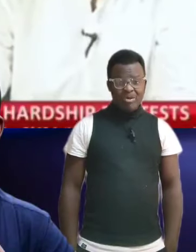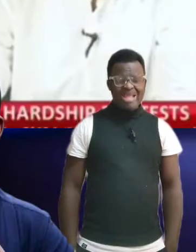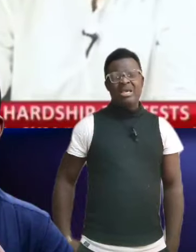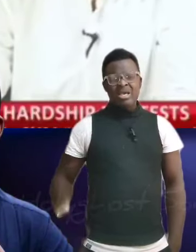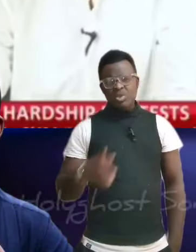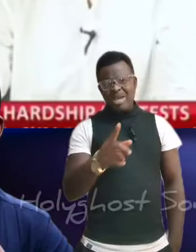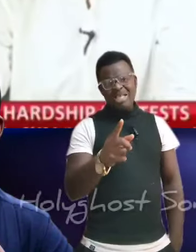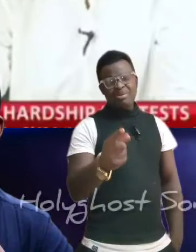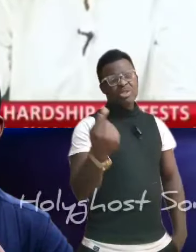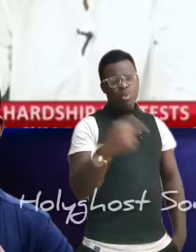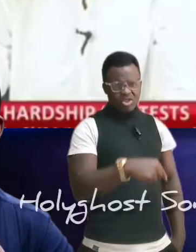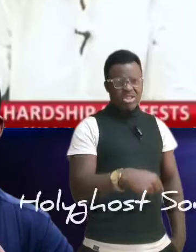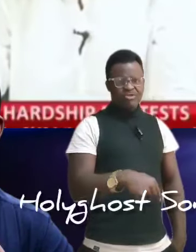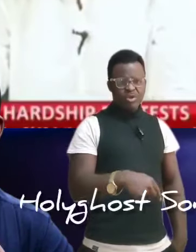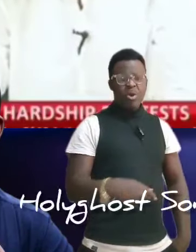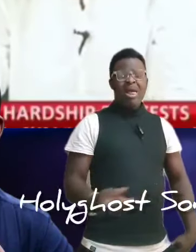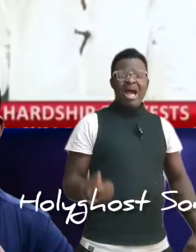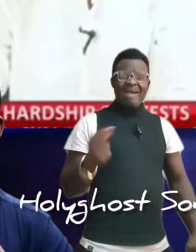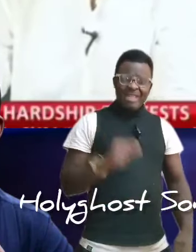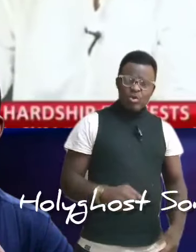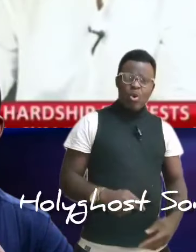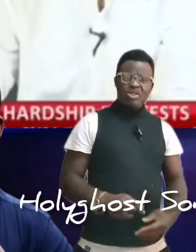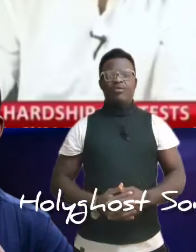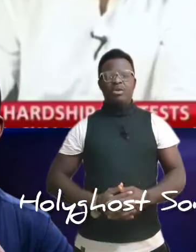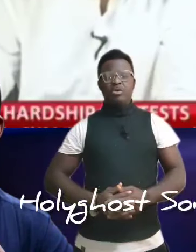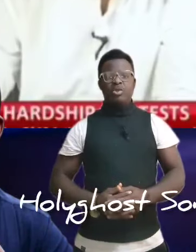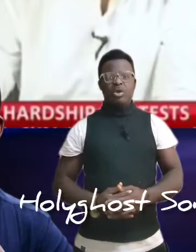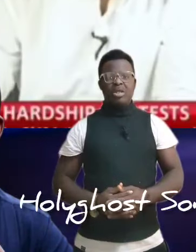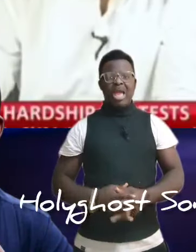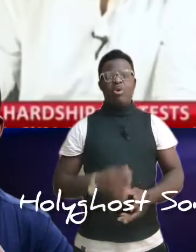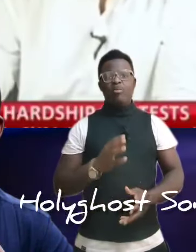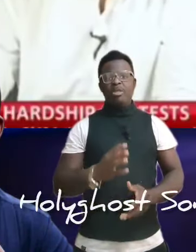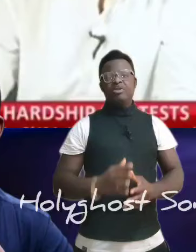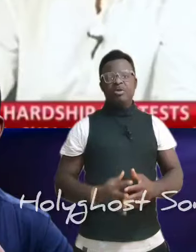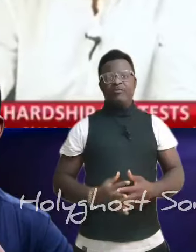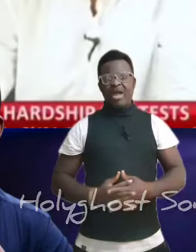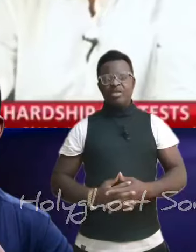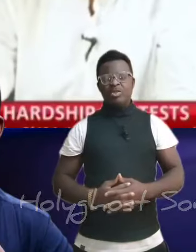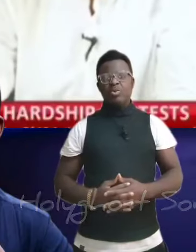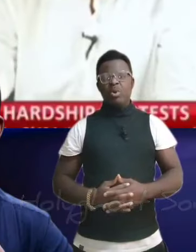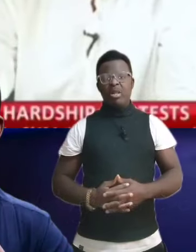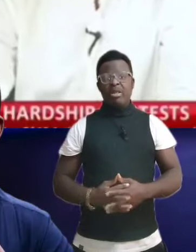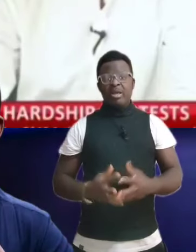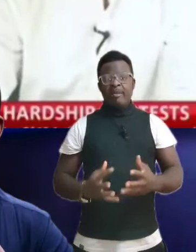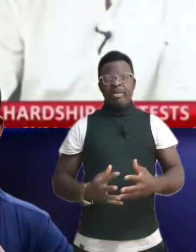remarks. These are the things that made military rule possible in the first place. But we're not praying for